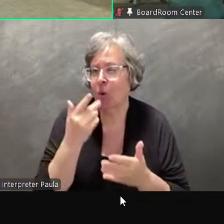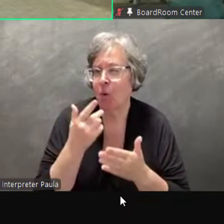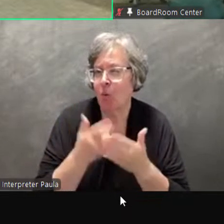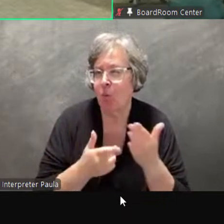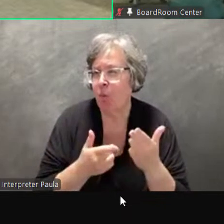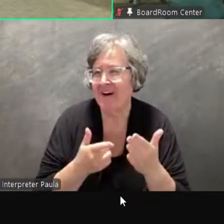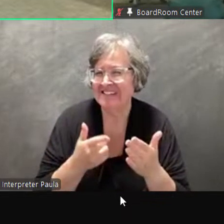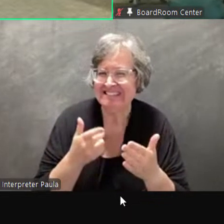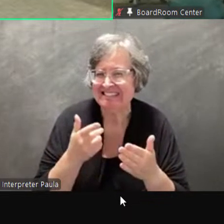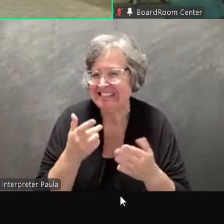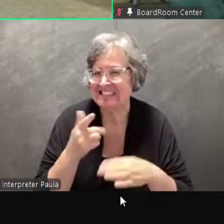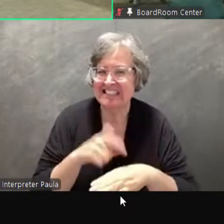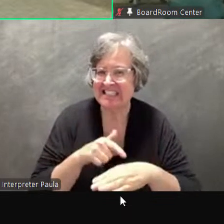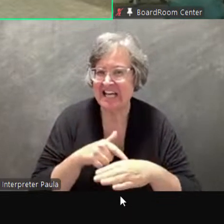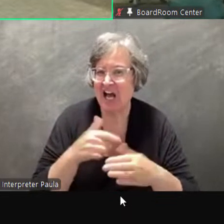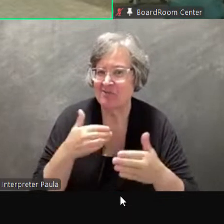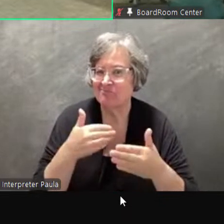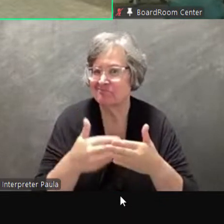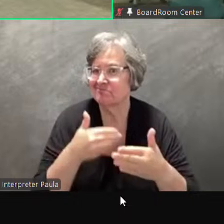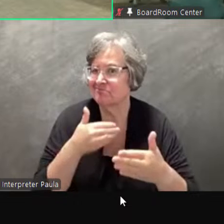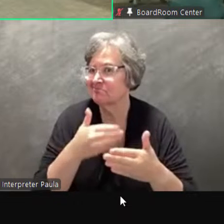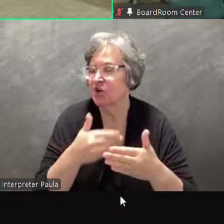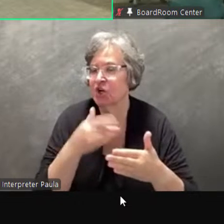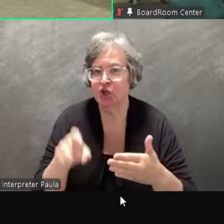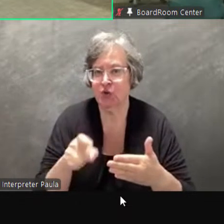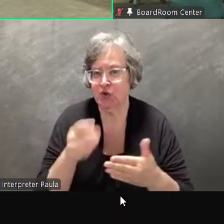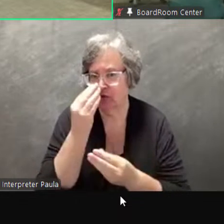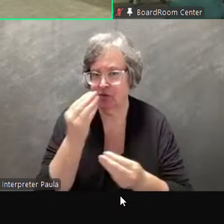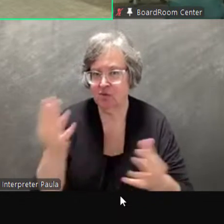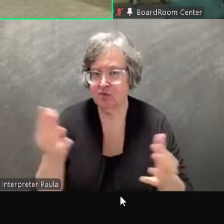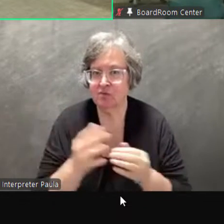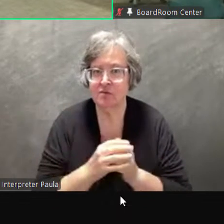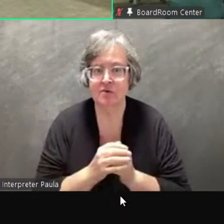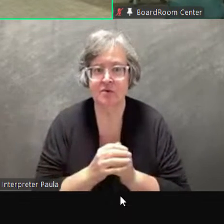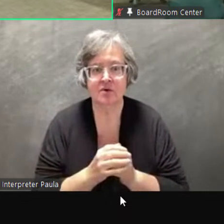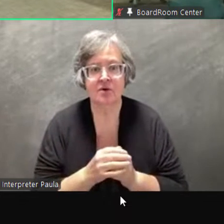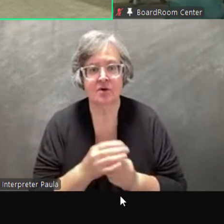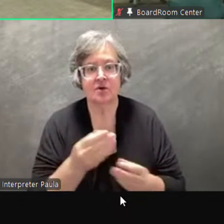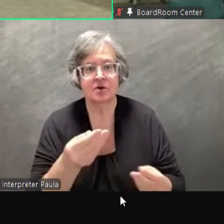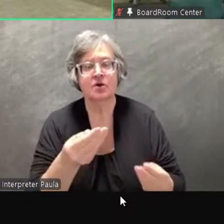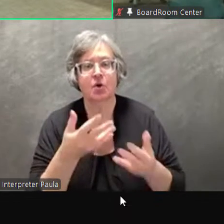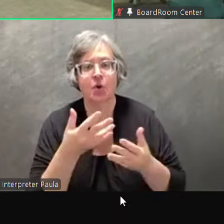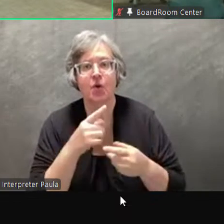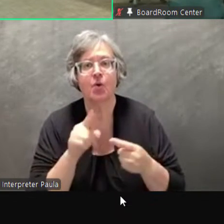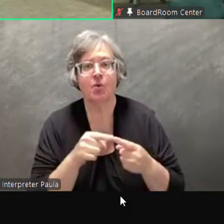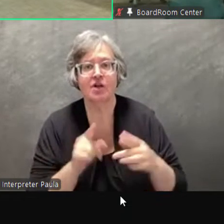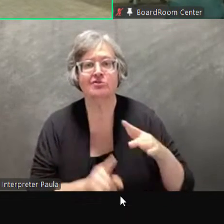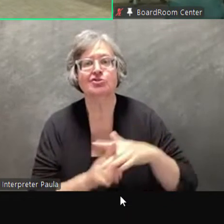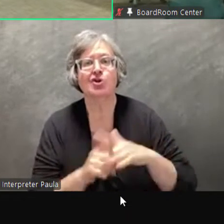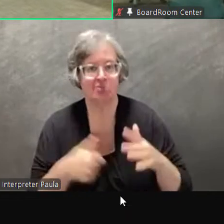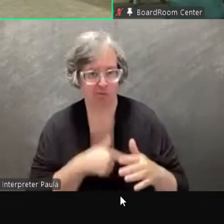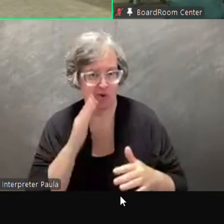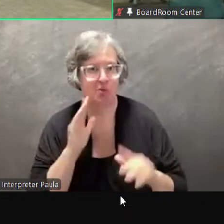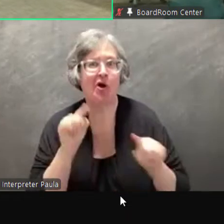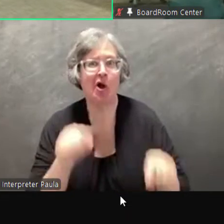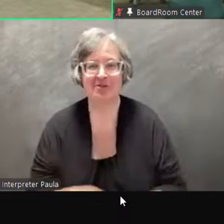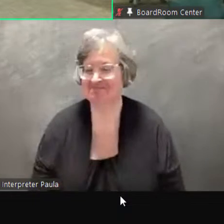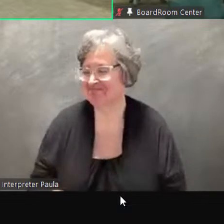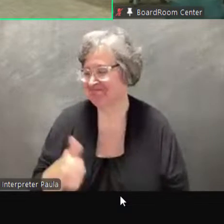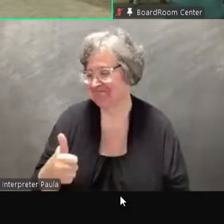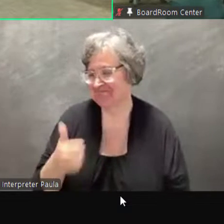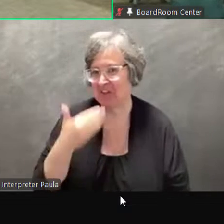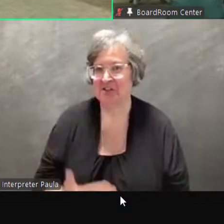the window of time that you need in terms of notification. You let us know when to be there and we'll be there. All right, thank you.